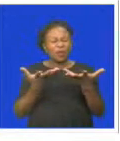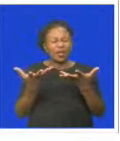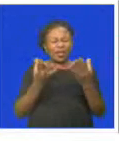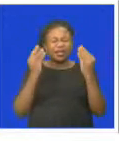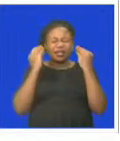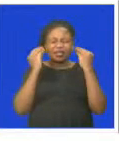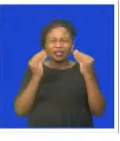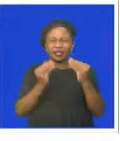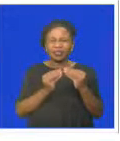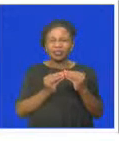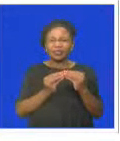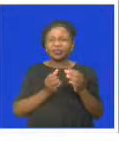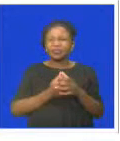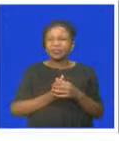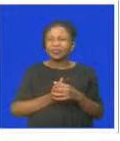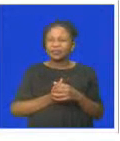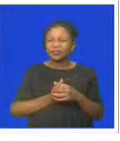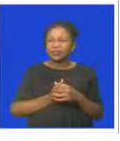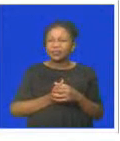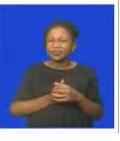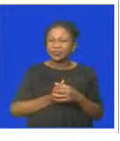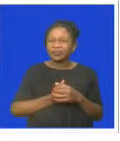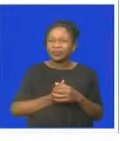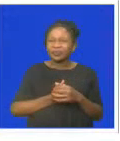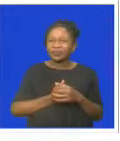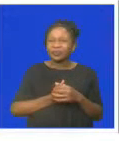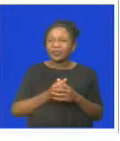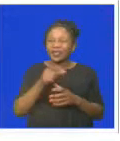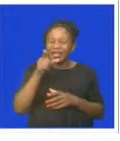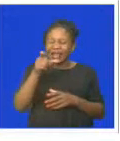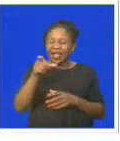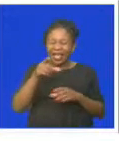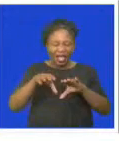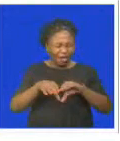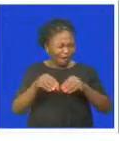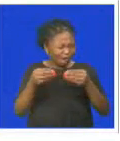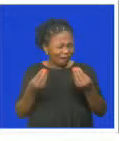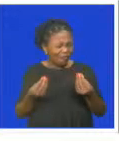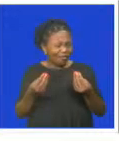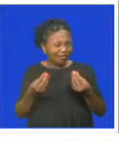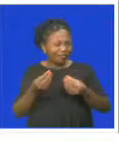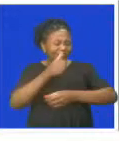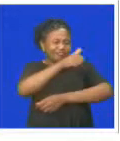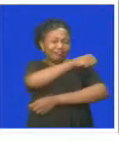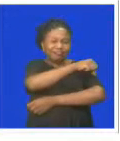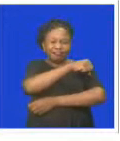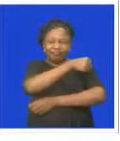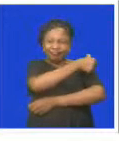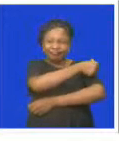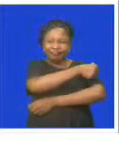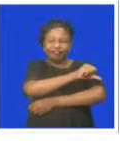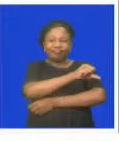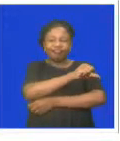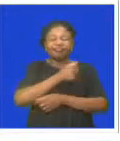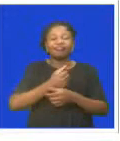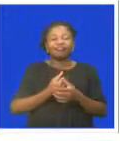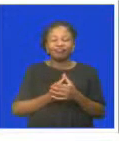Excellent! You can find a doctor in a hospital. You can find a doctor in